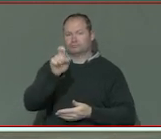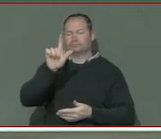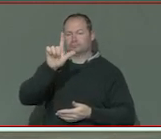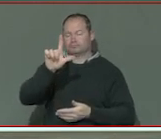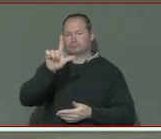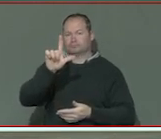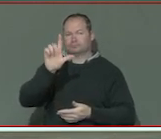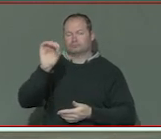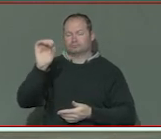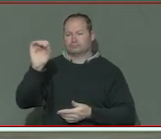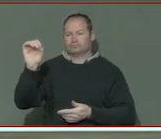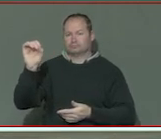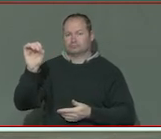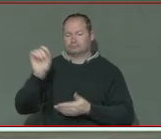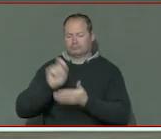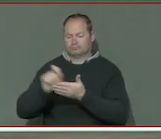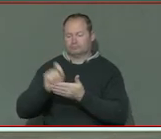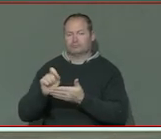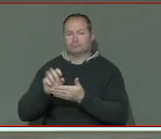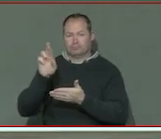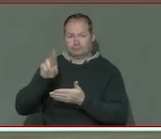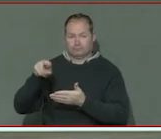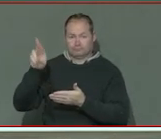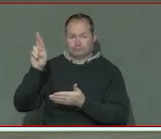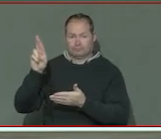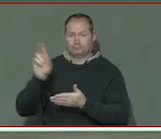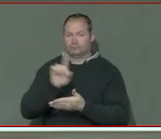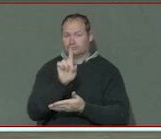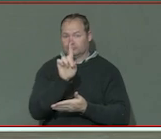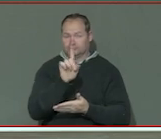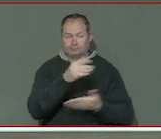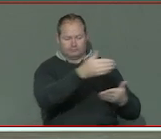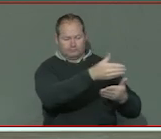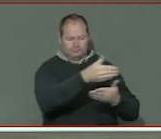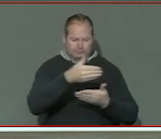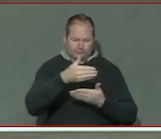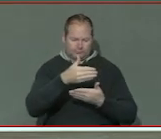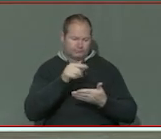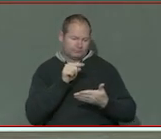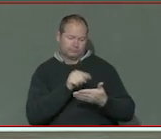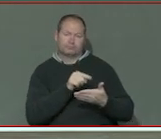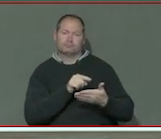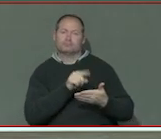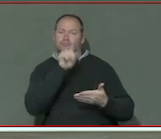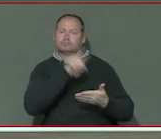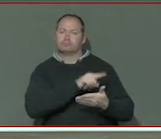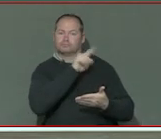us. However, in the statement received from them, it was incorrectly recorded as